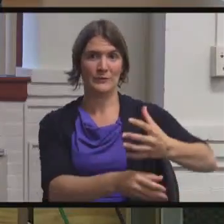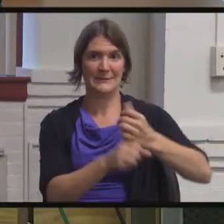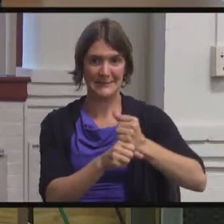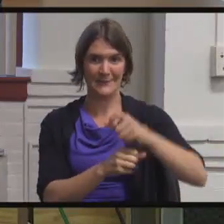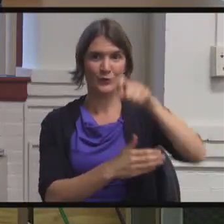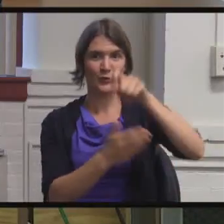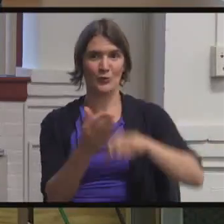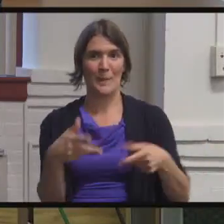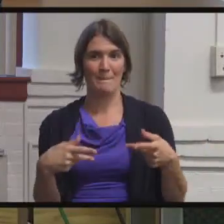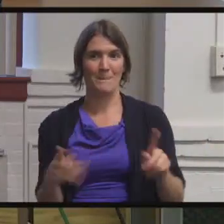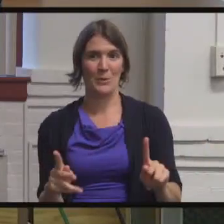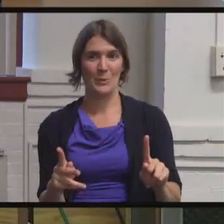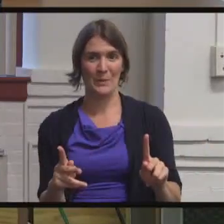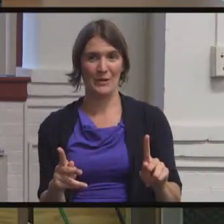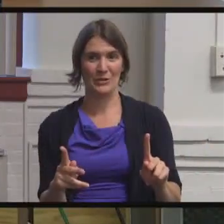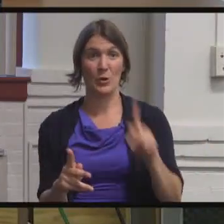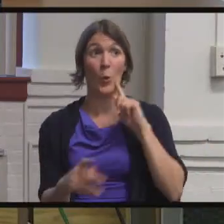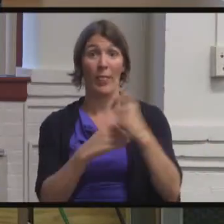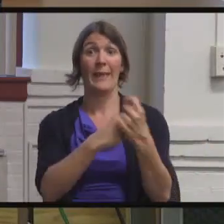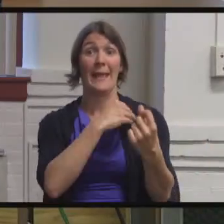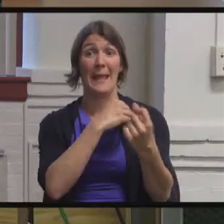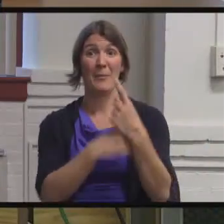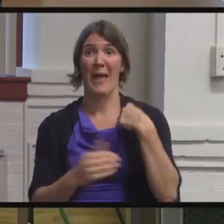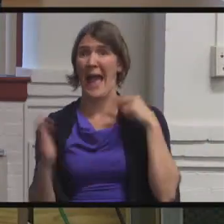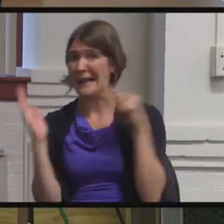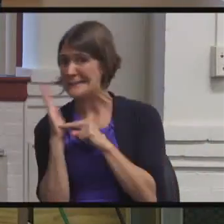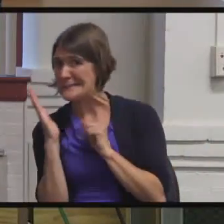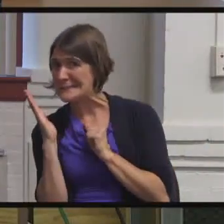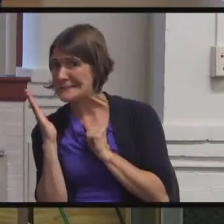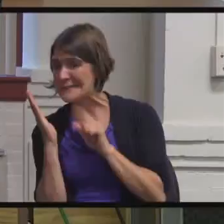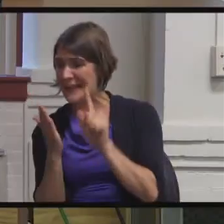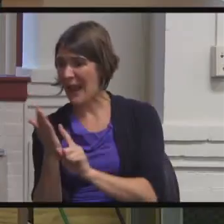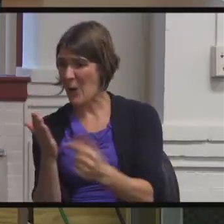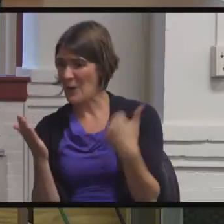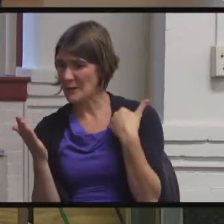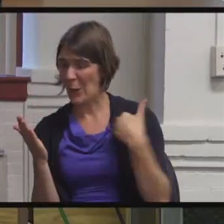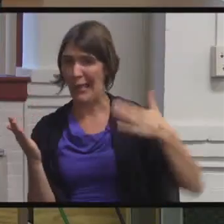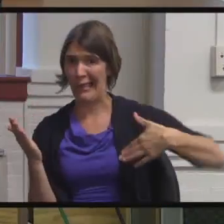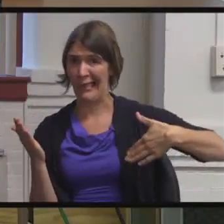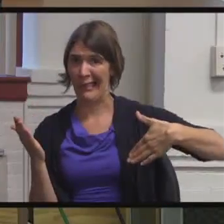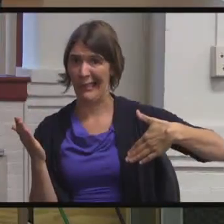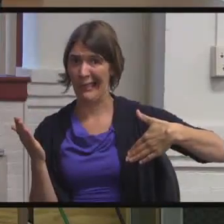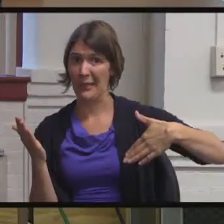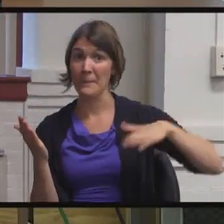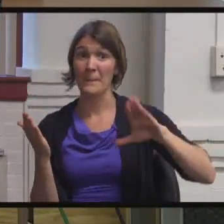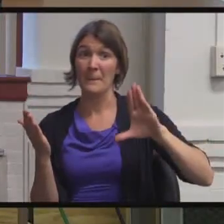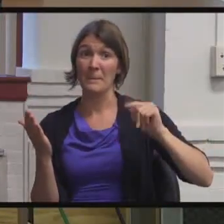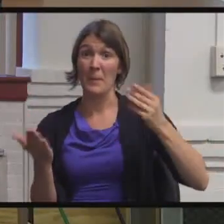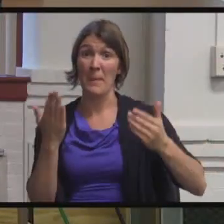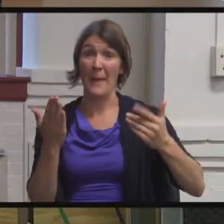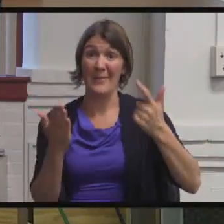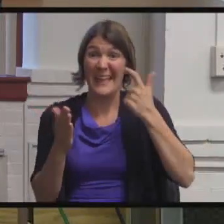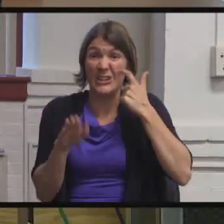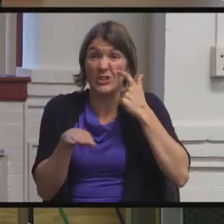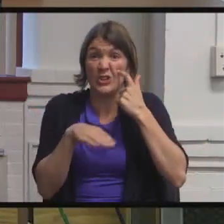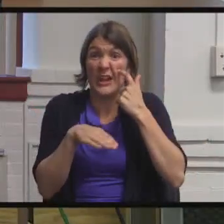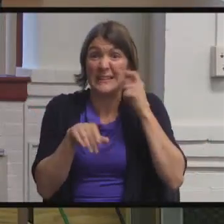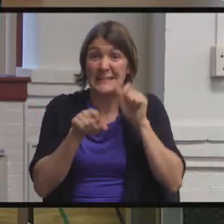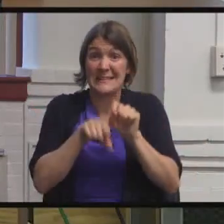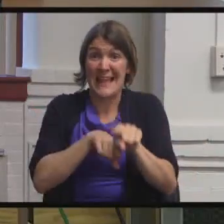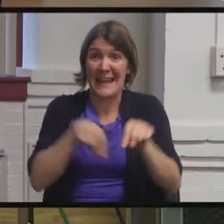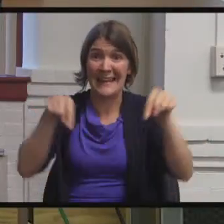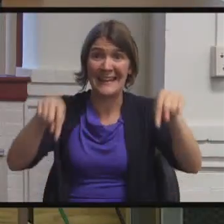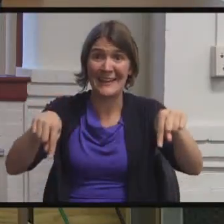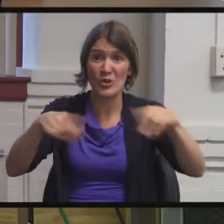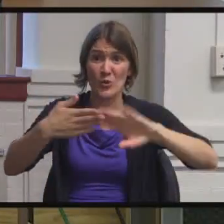I have not received the written permission via email yet, and I just checked an hour ago. But it might have actually been sent here